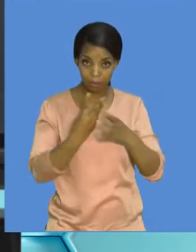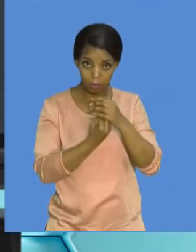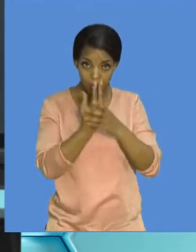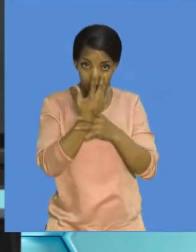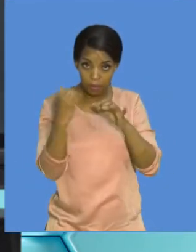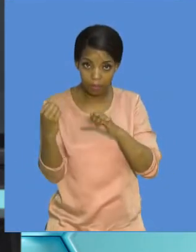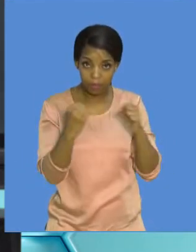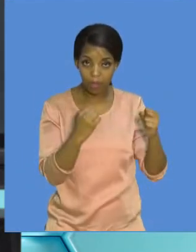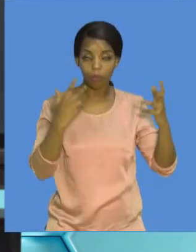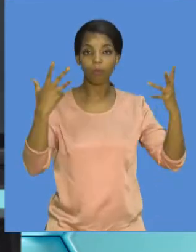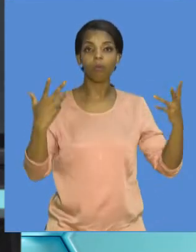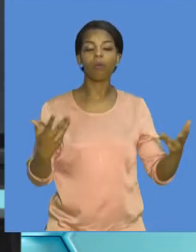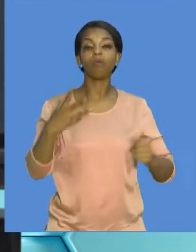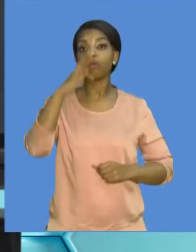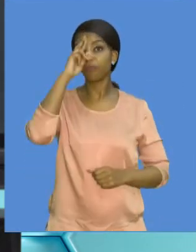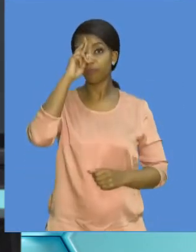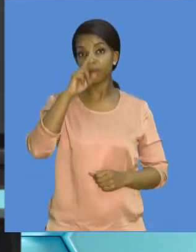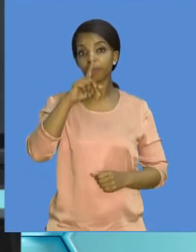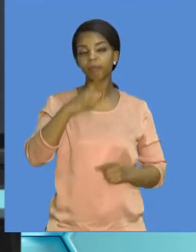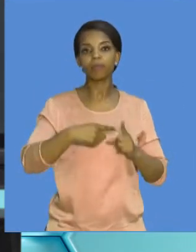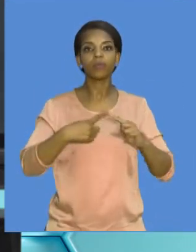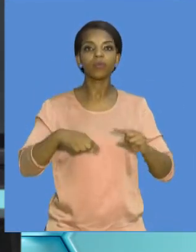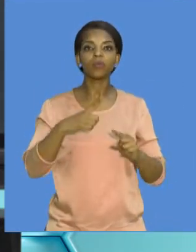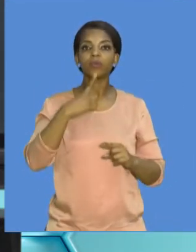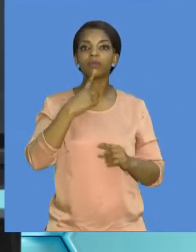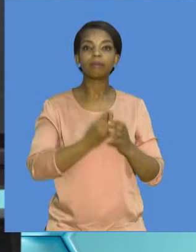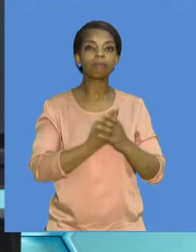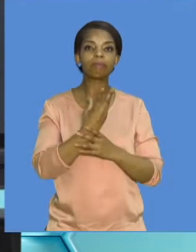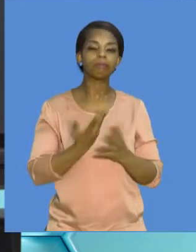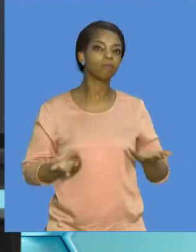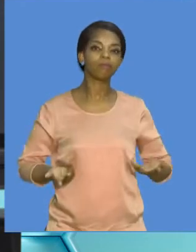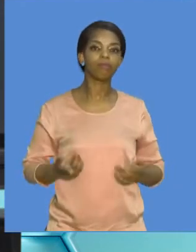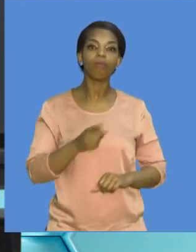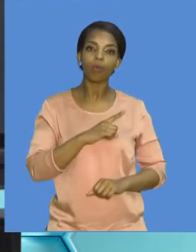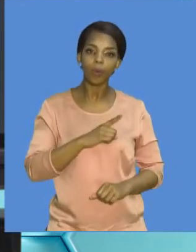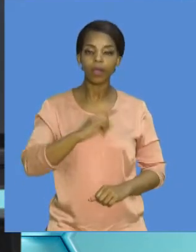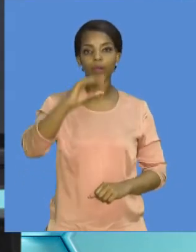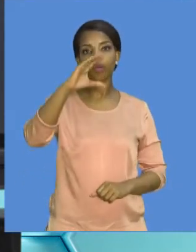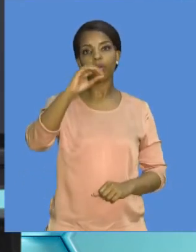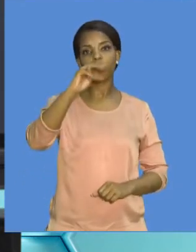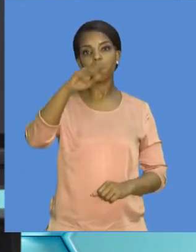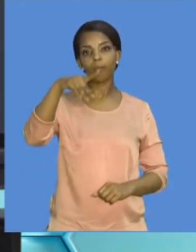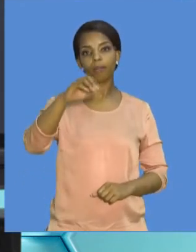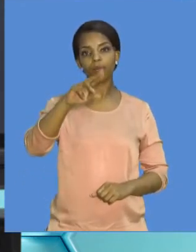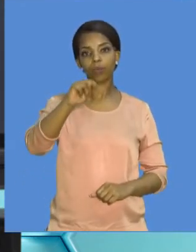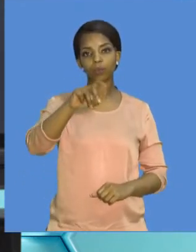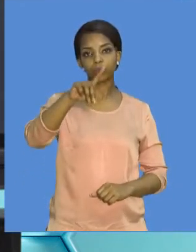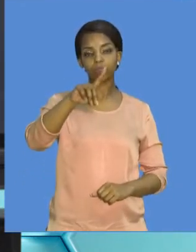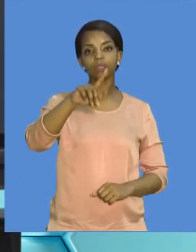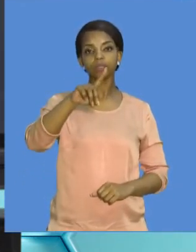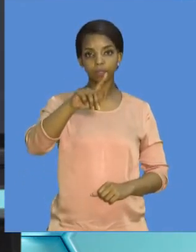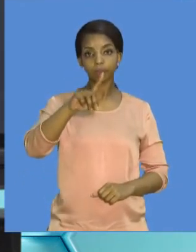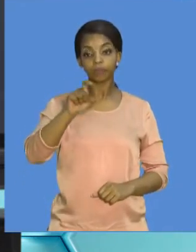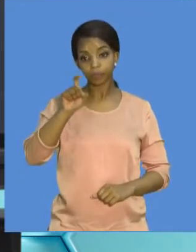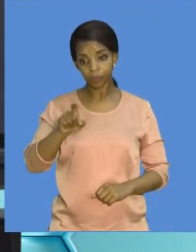Remember, we said it's not going to be. Why? Because we are dealing with compound growth. And then also, is the rate of change